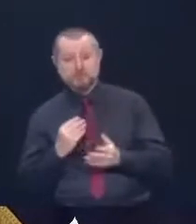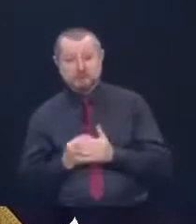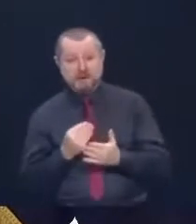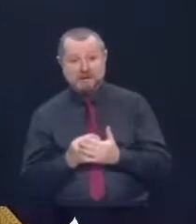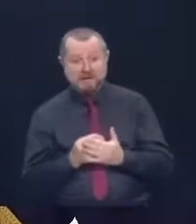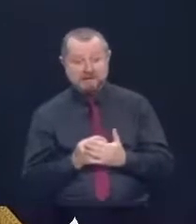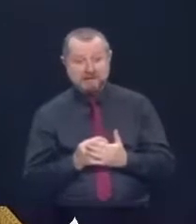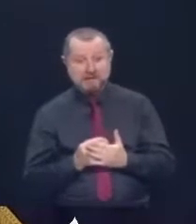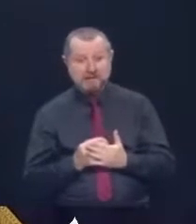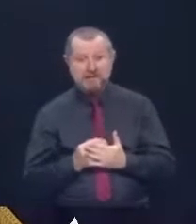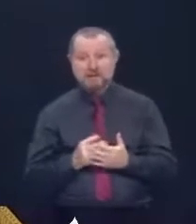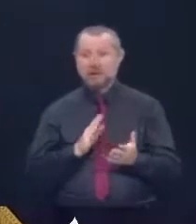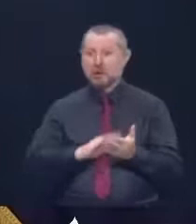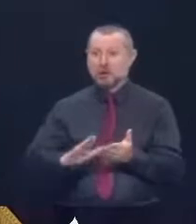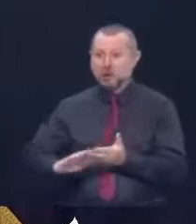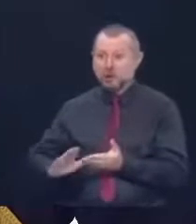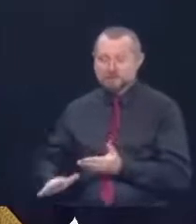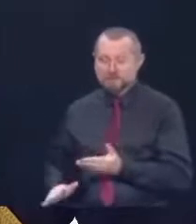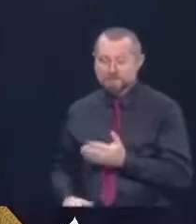and layoffs,